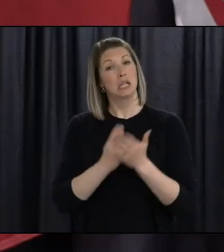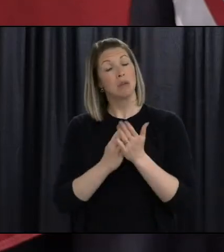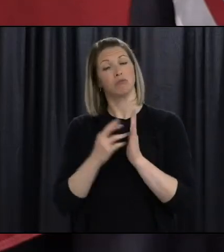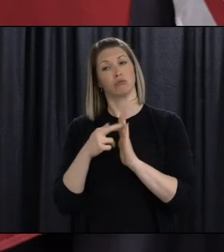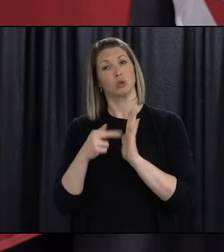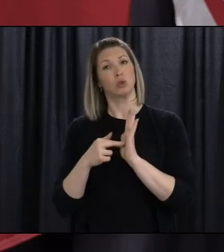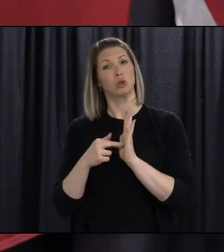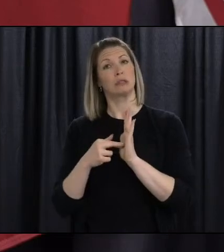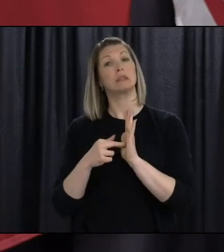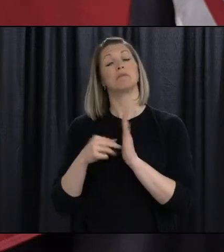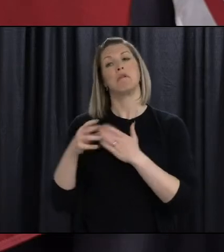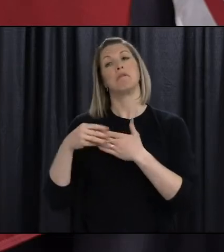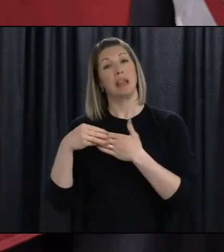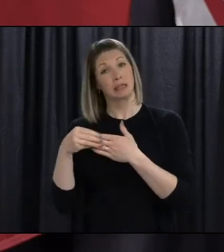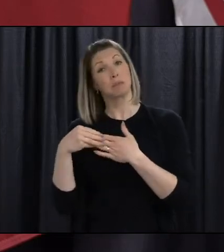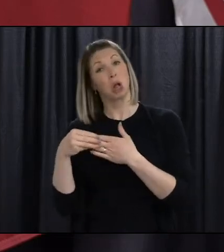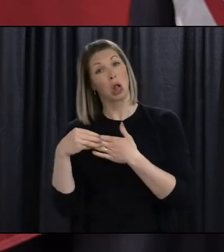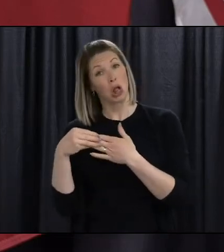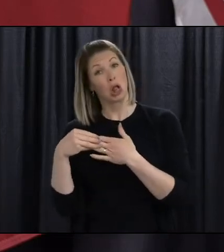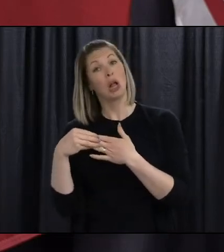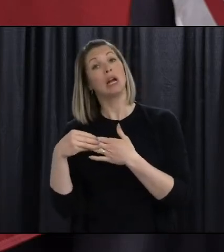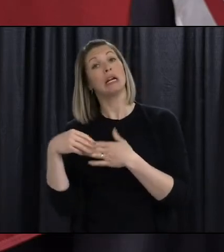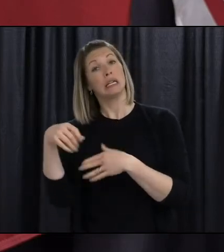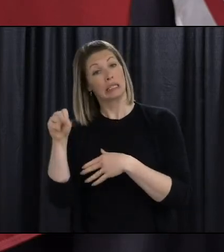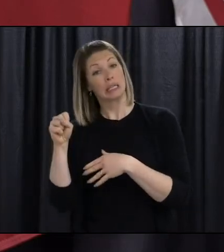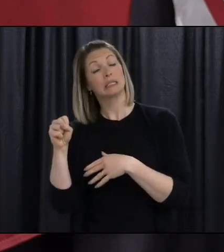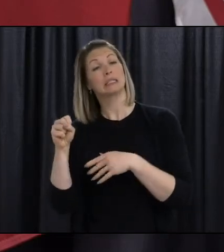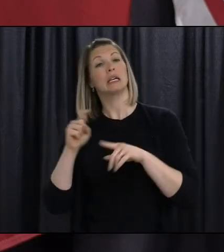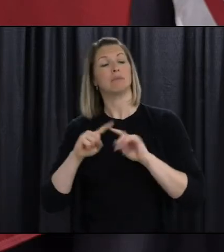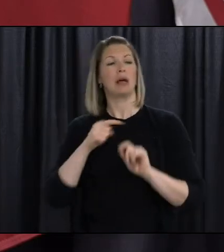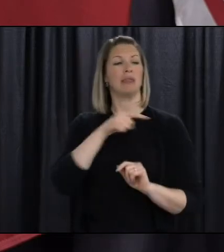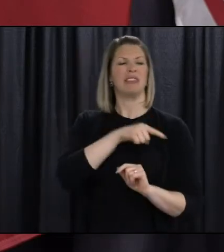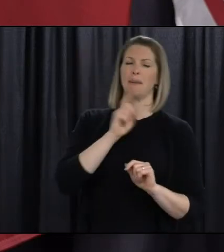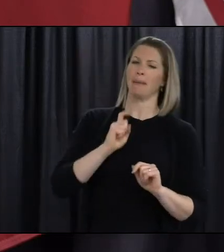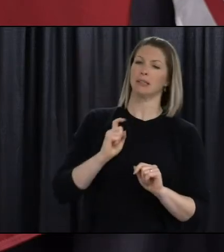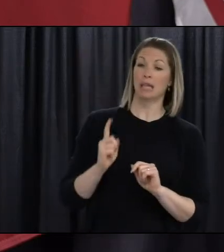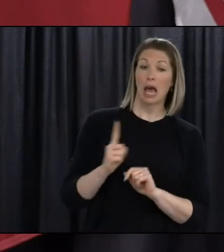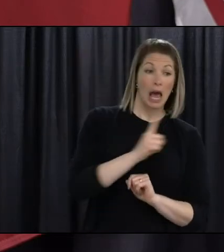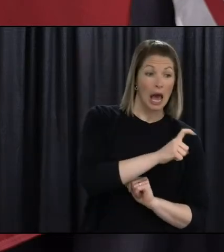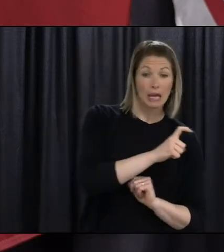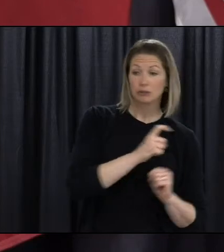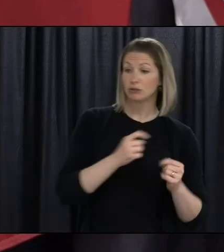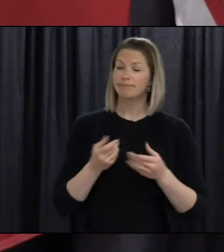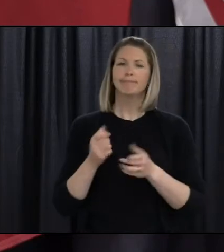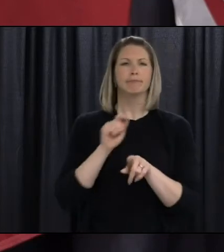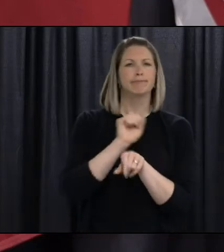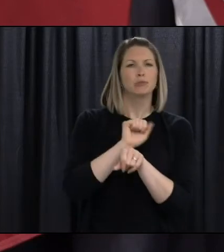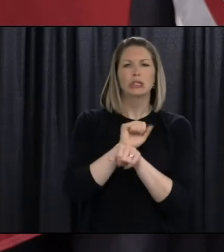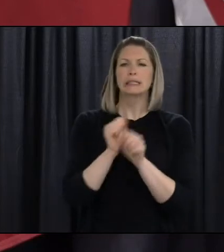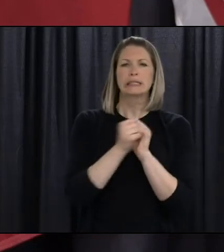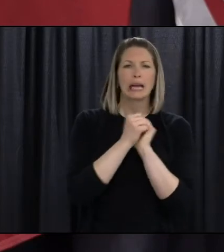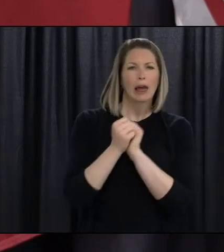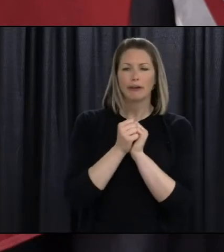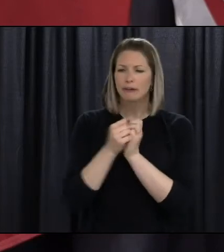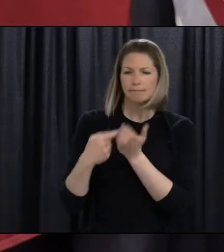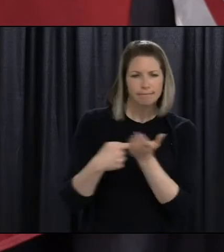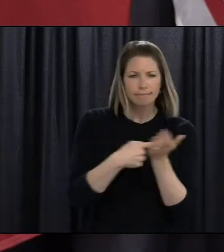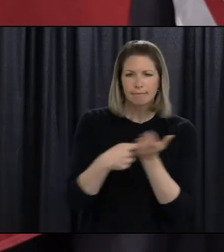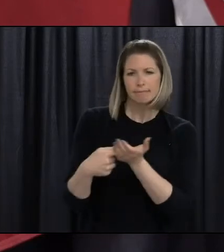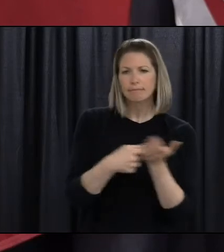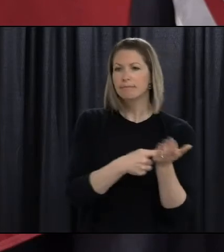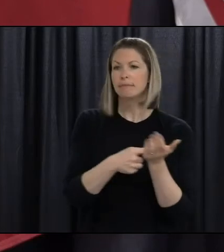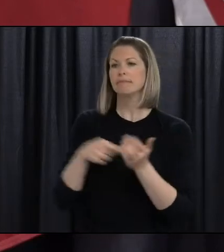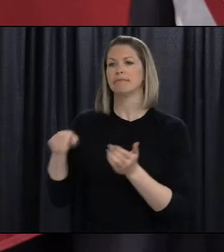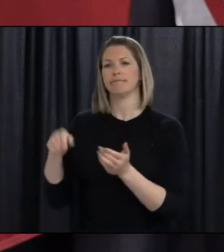But the business response team, they are available to provide businesses and employers with the information and the advice